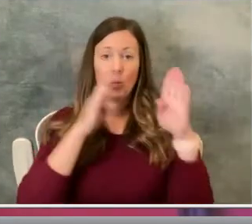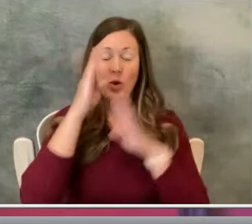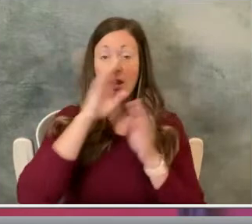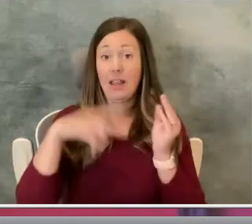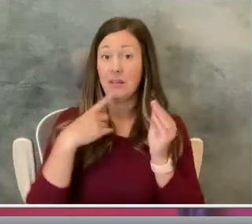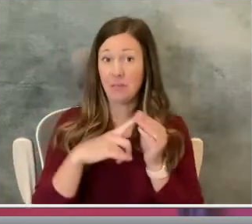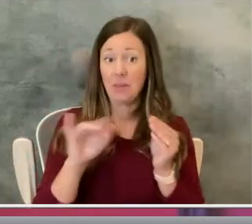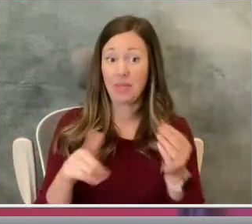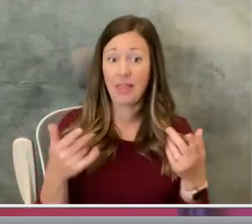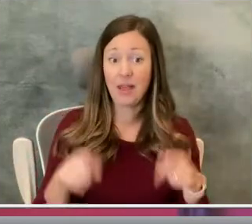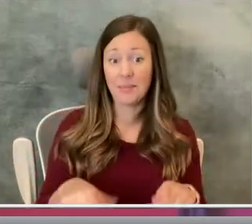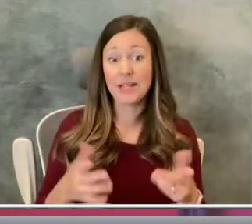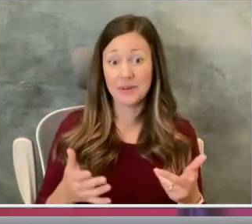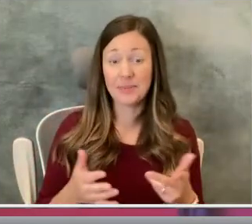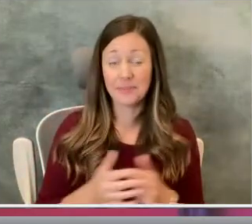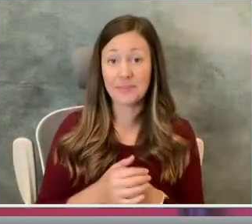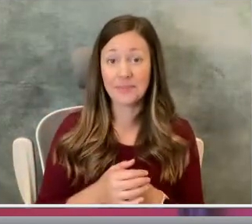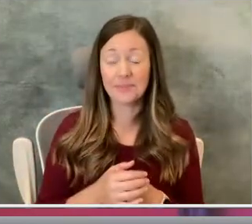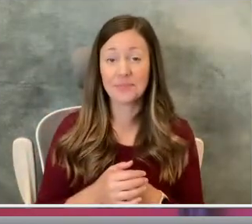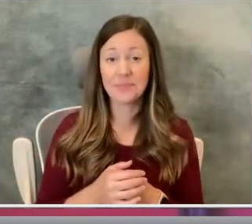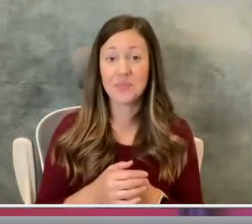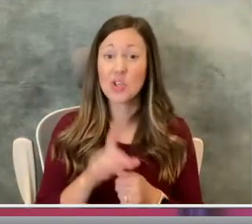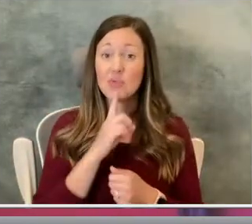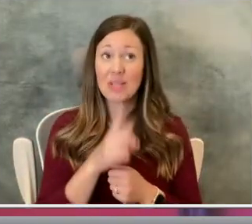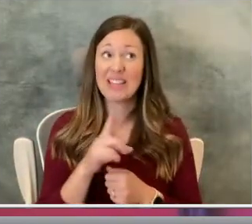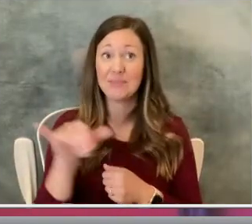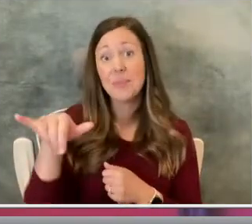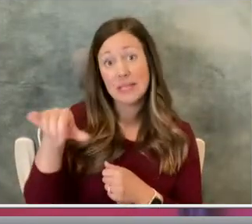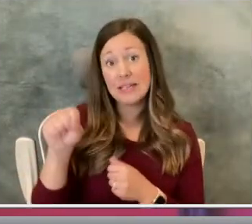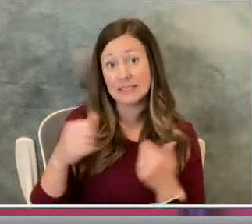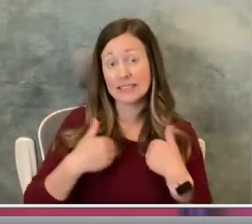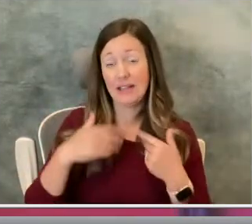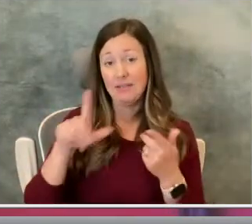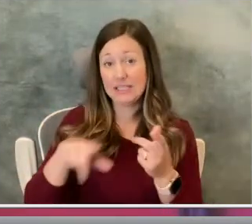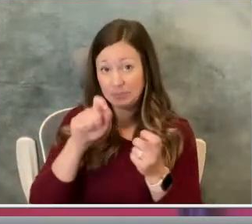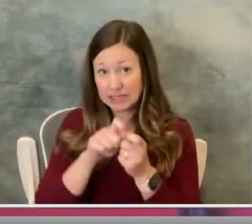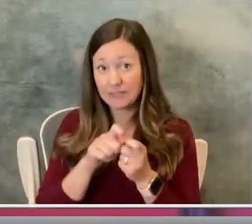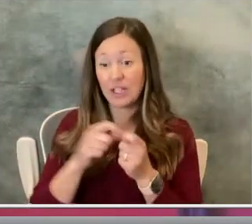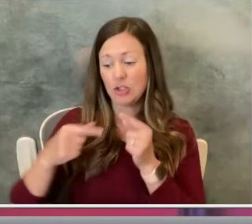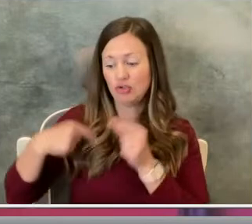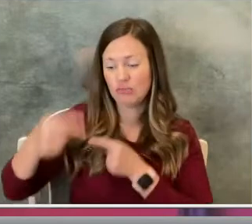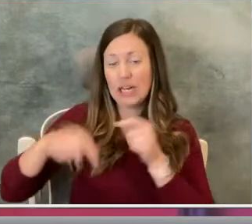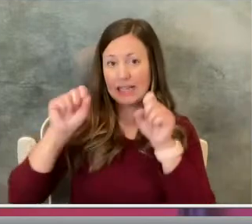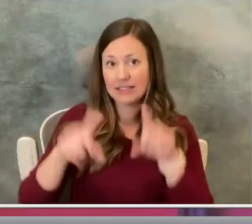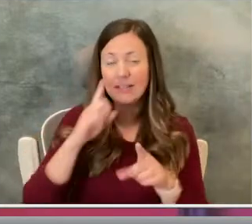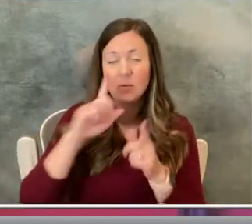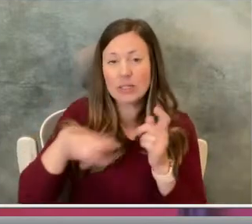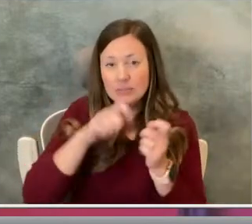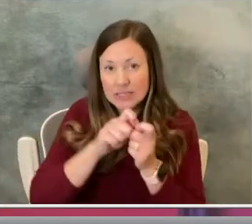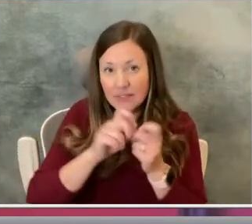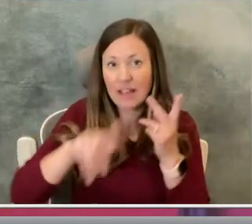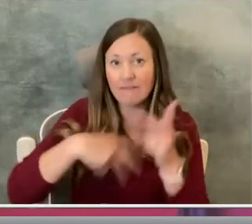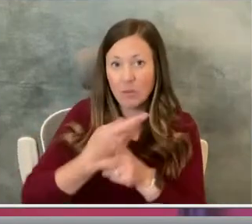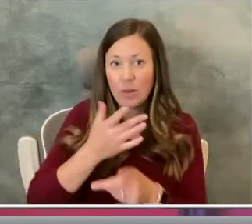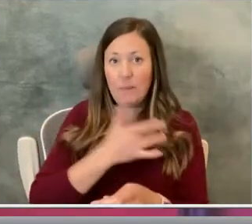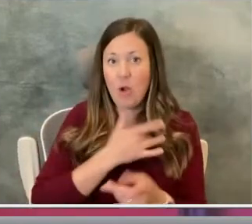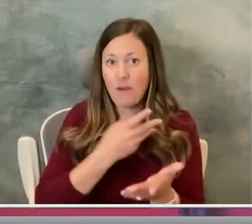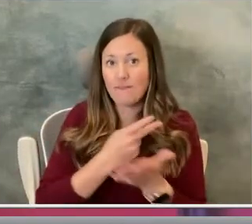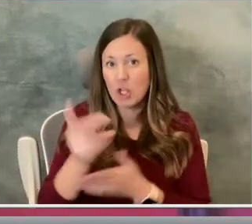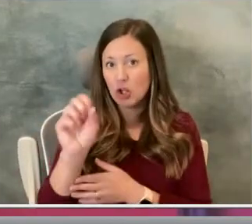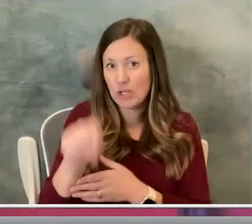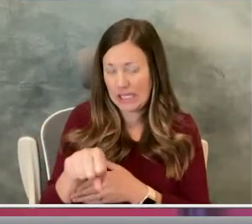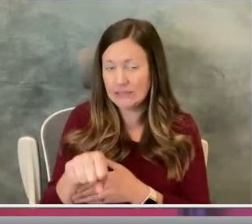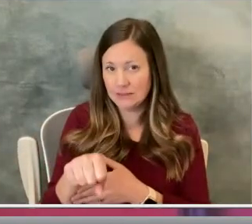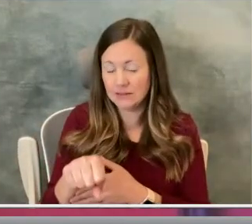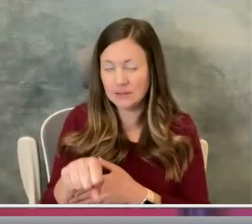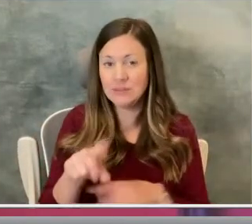The reality is there are, yes, specific genetic tests for very specific forms of heart failure, but